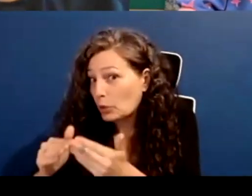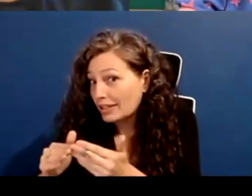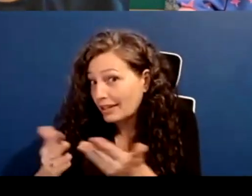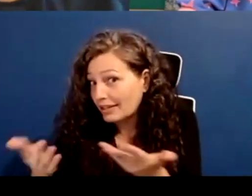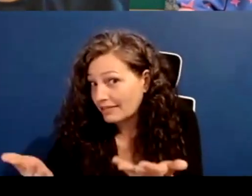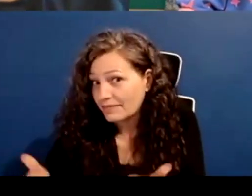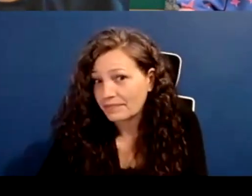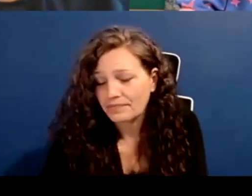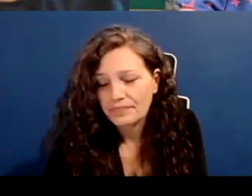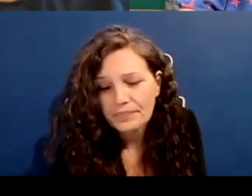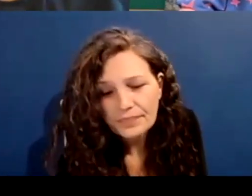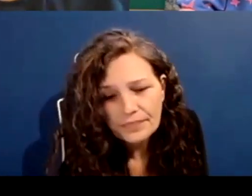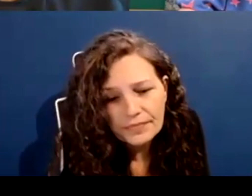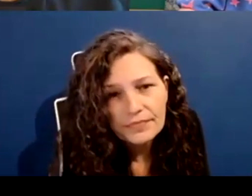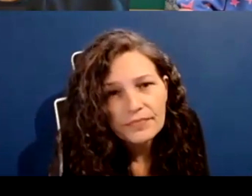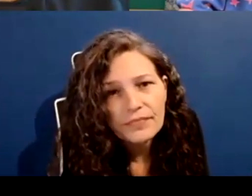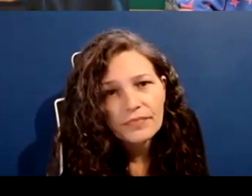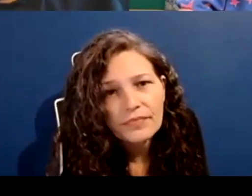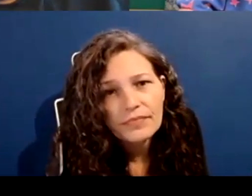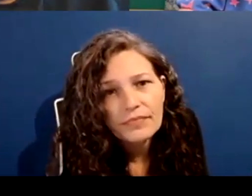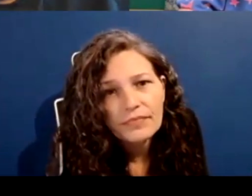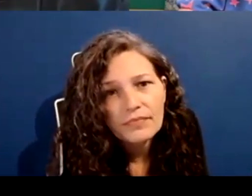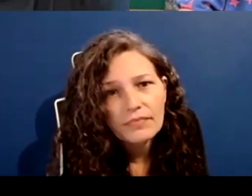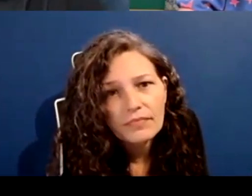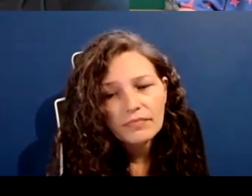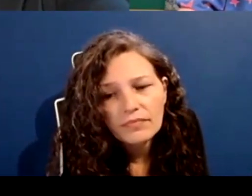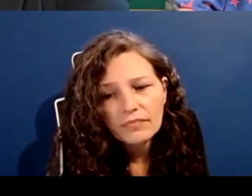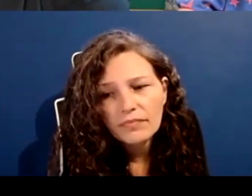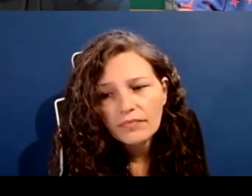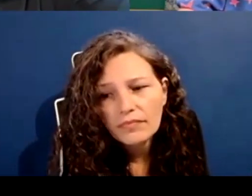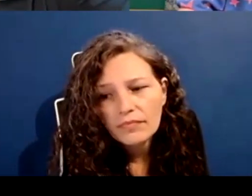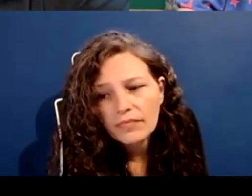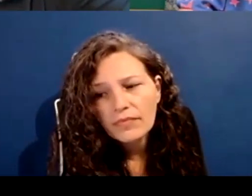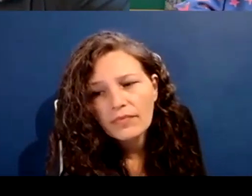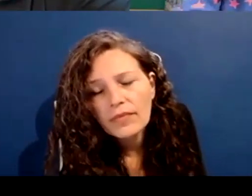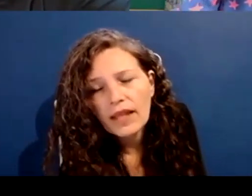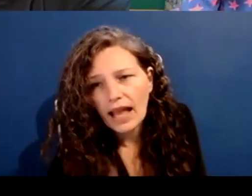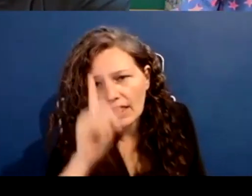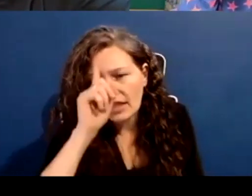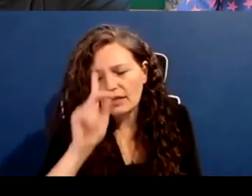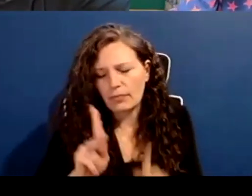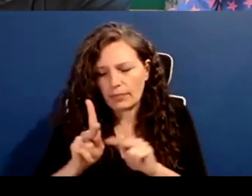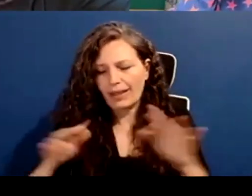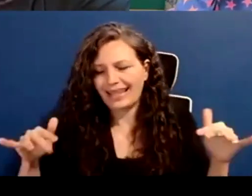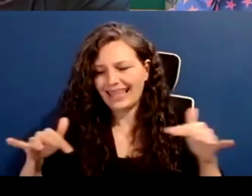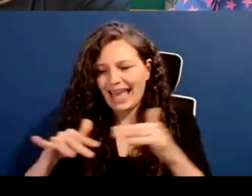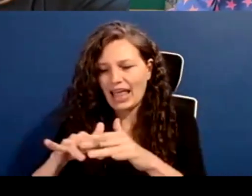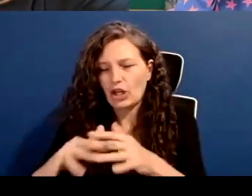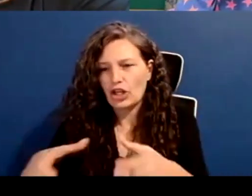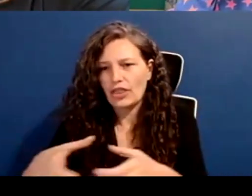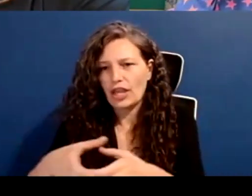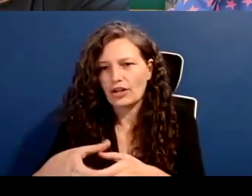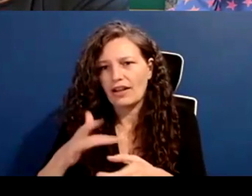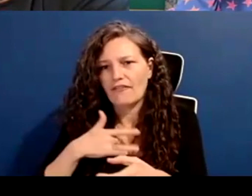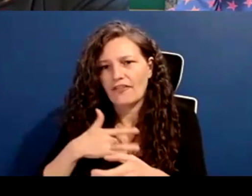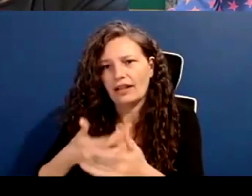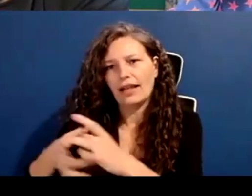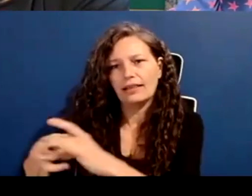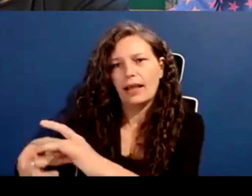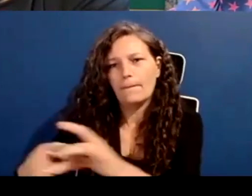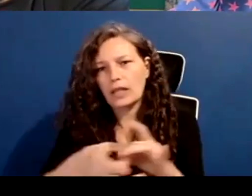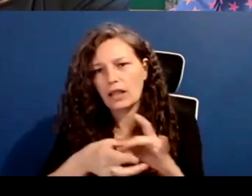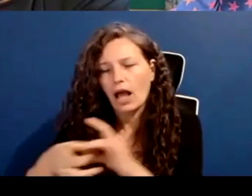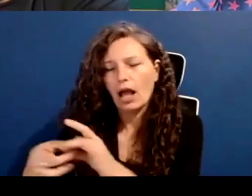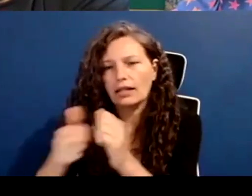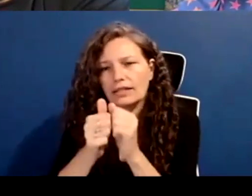there because they felt that's a place where they could all belong together. So I think that's just a couple of ways of reinterpreting those